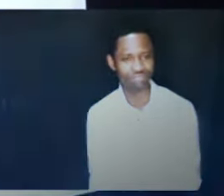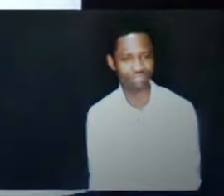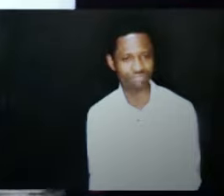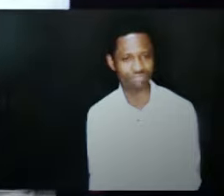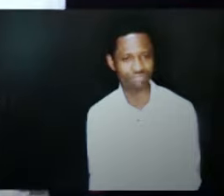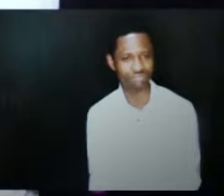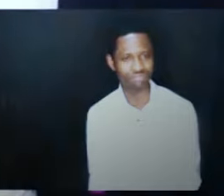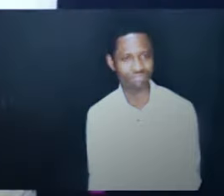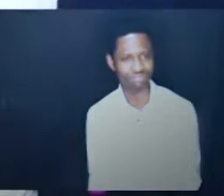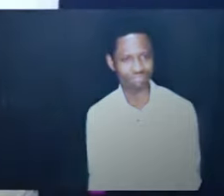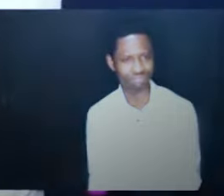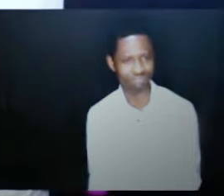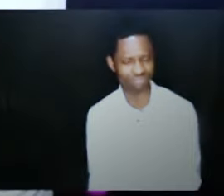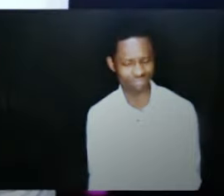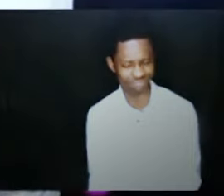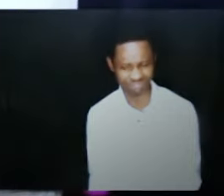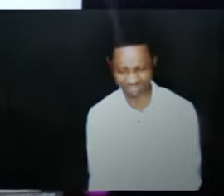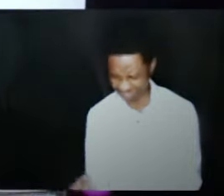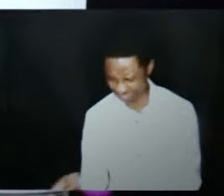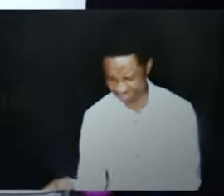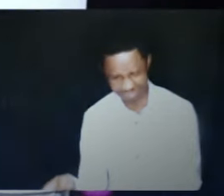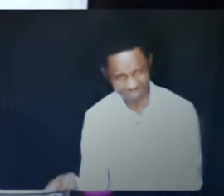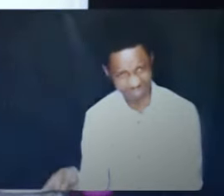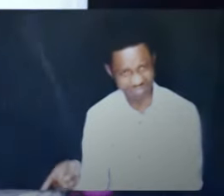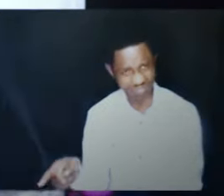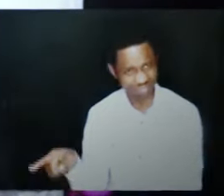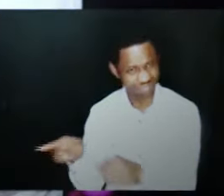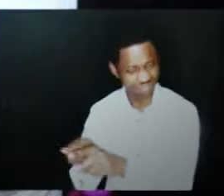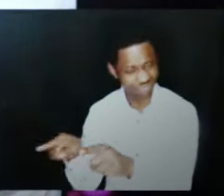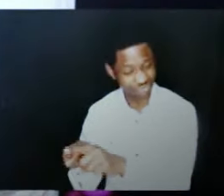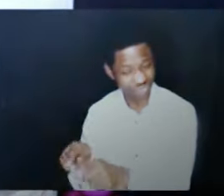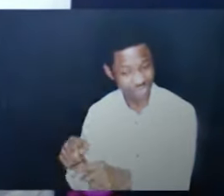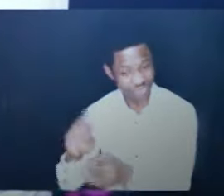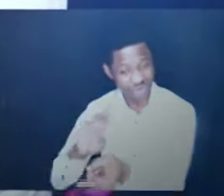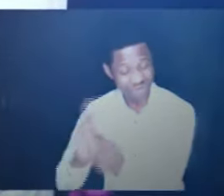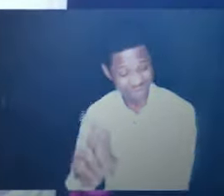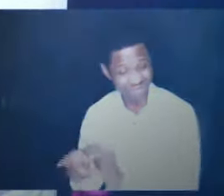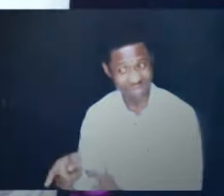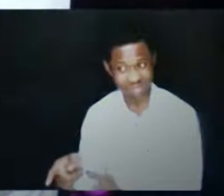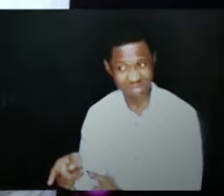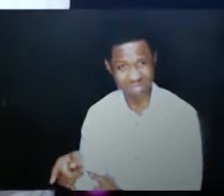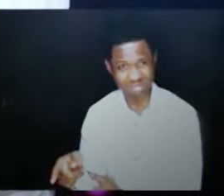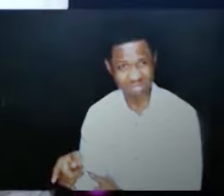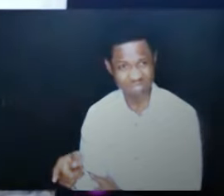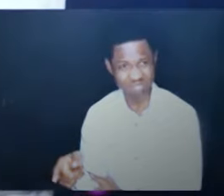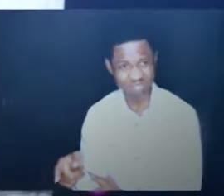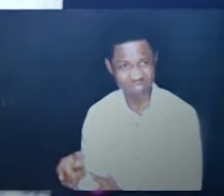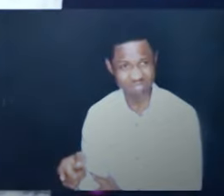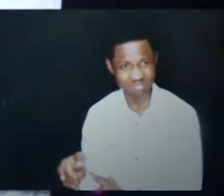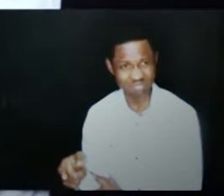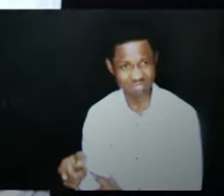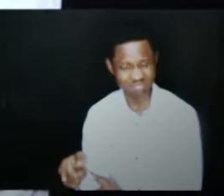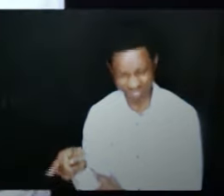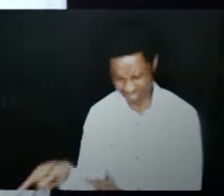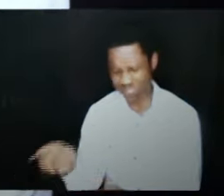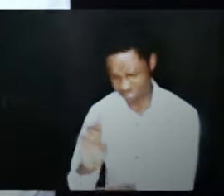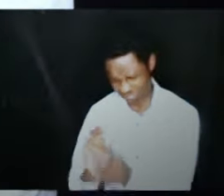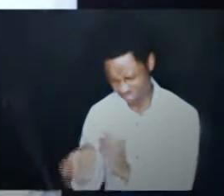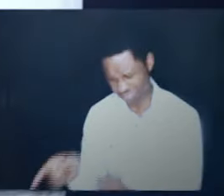Wanko. Did you also repent? Aha. So, did he repent? Umwaj and Sachrawaha.